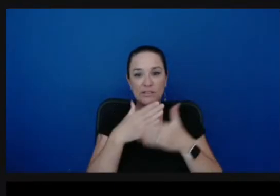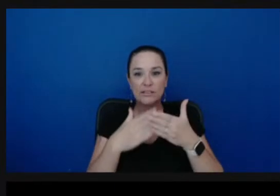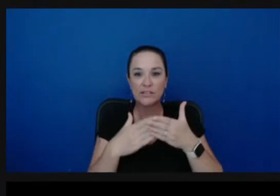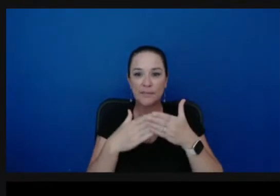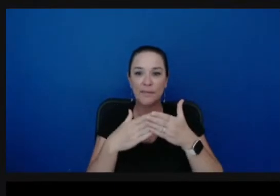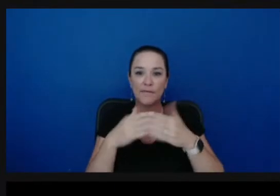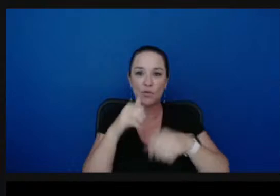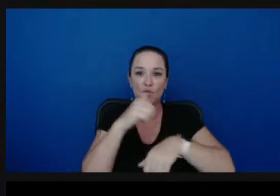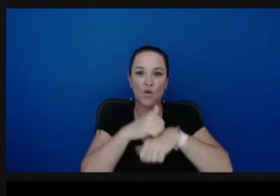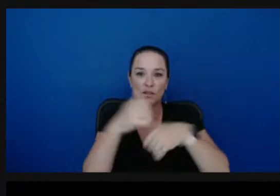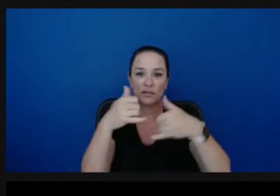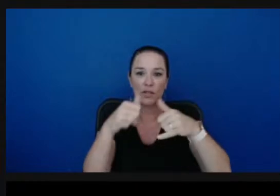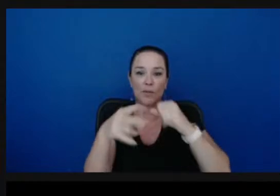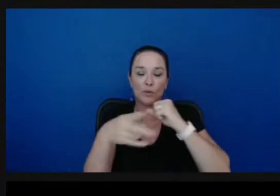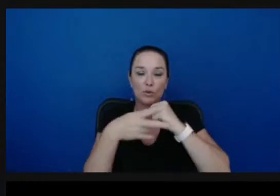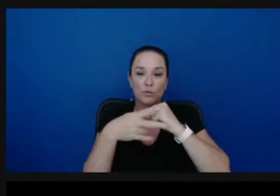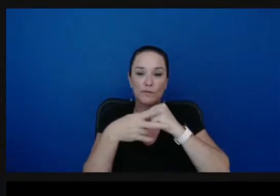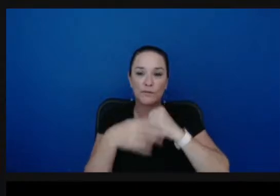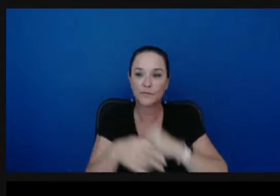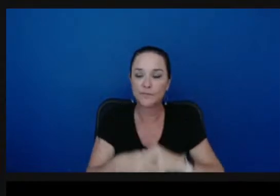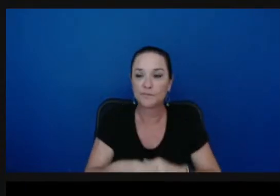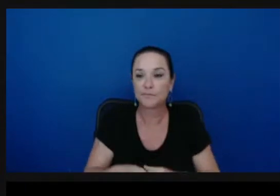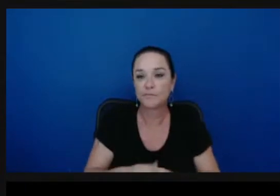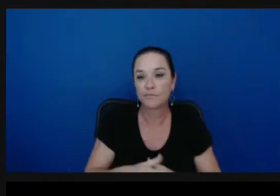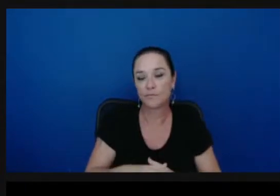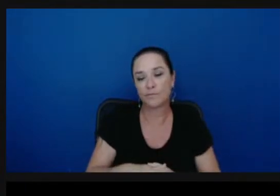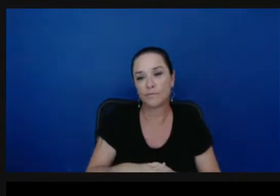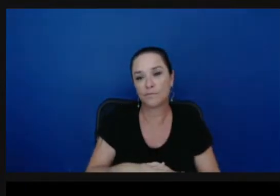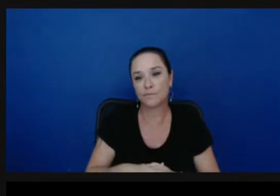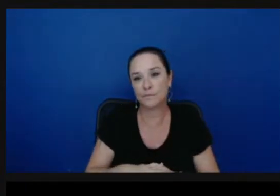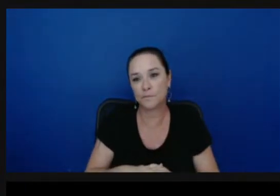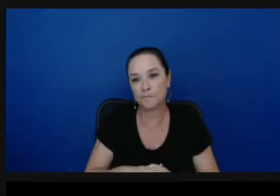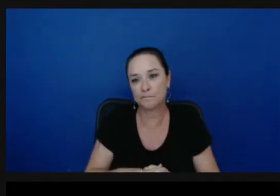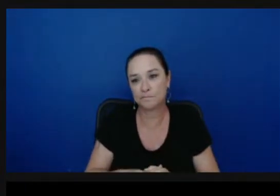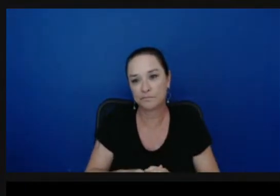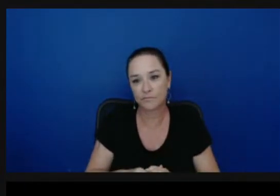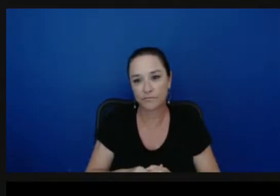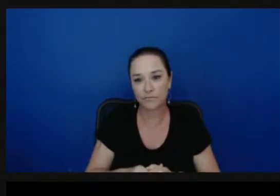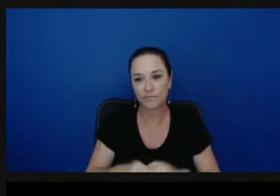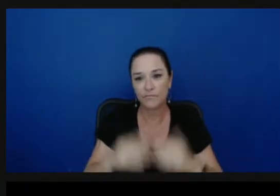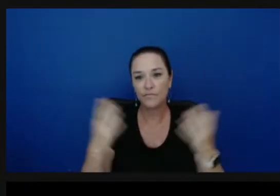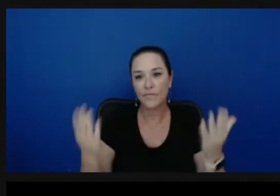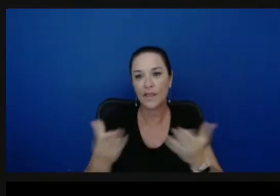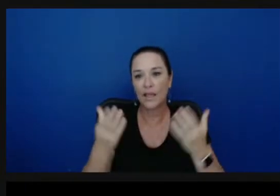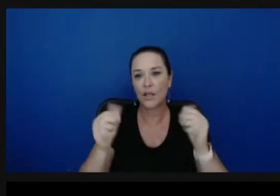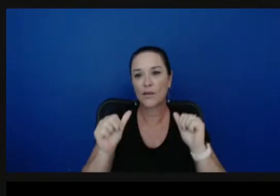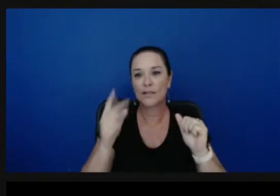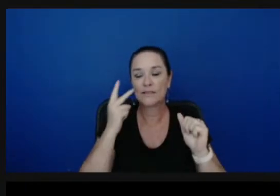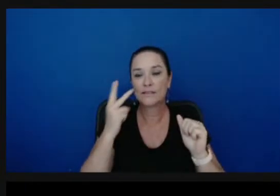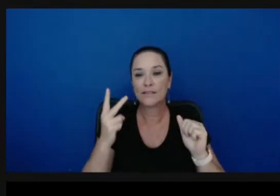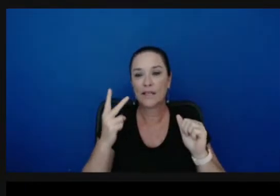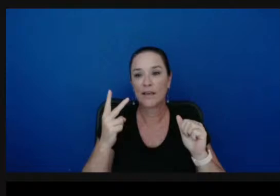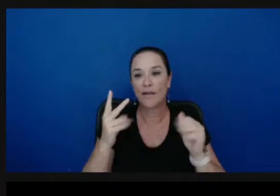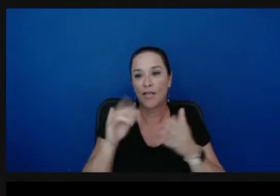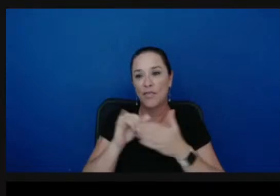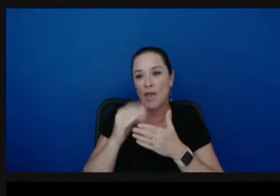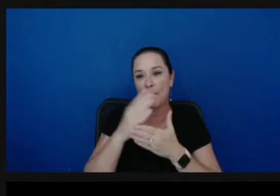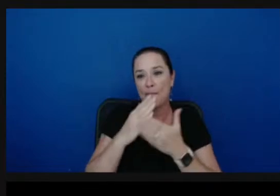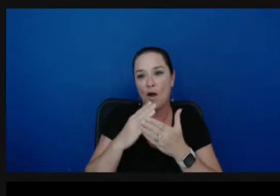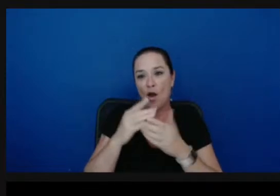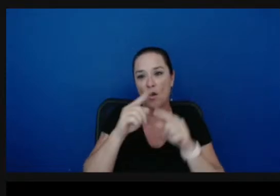preserved. So for example, you can see right in here, this piece of the block right in